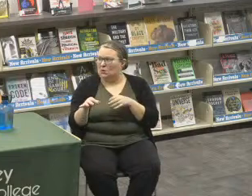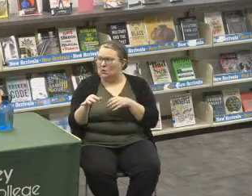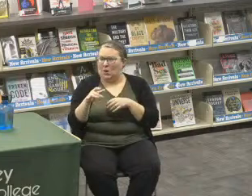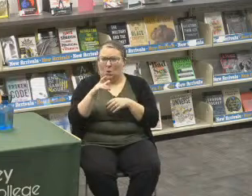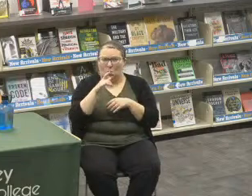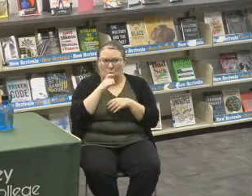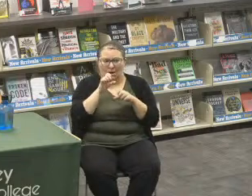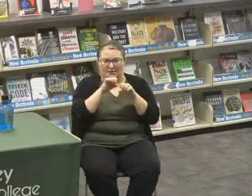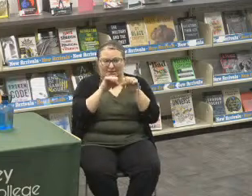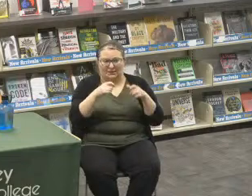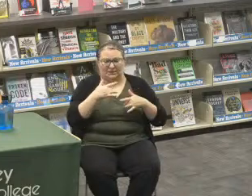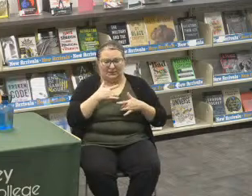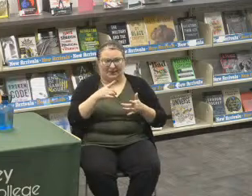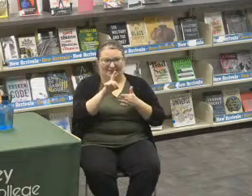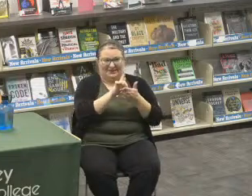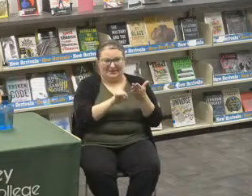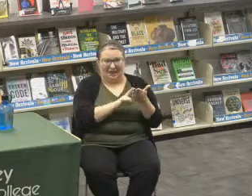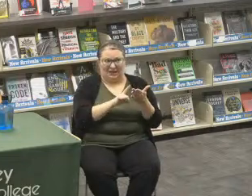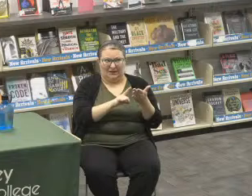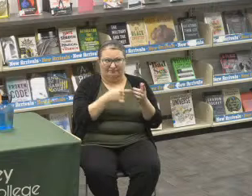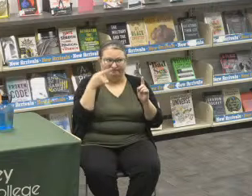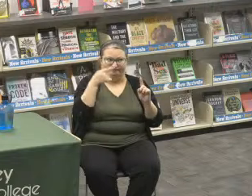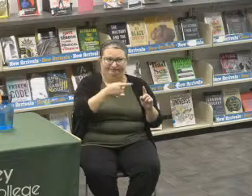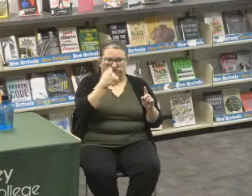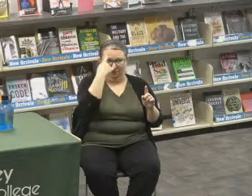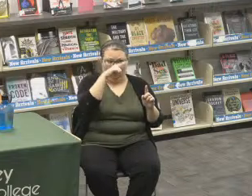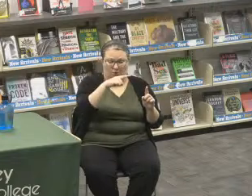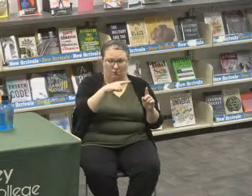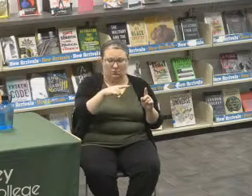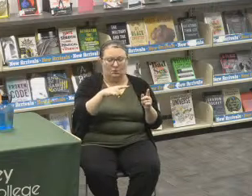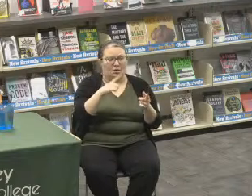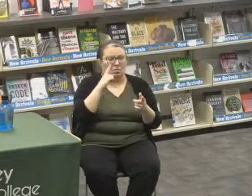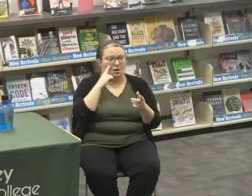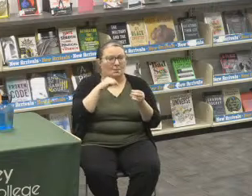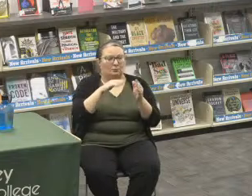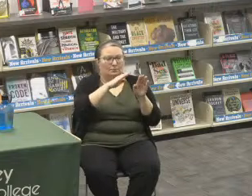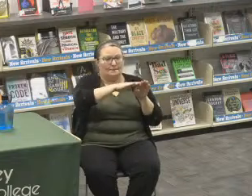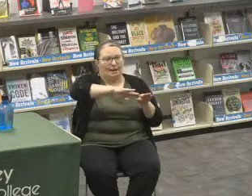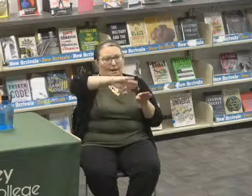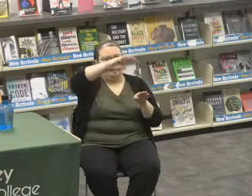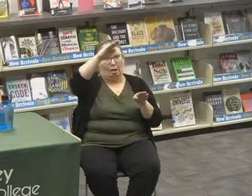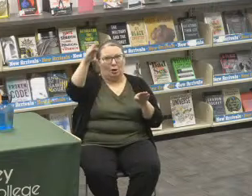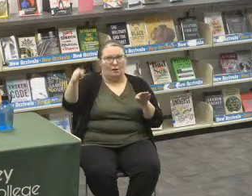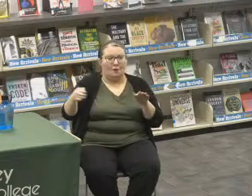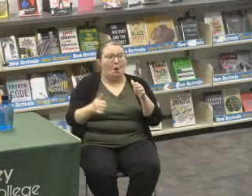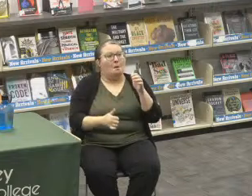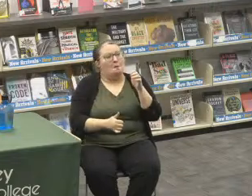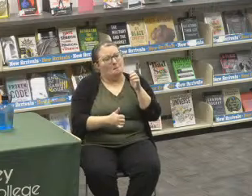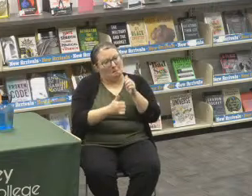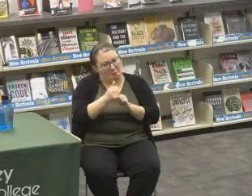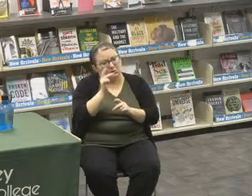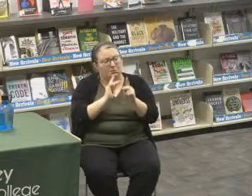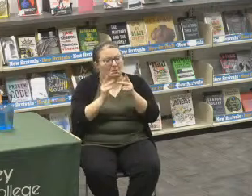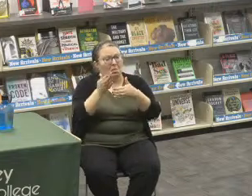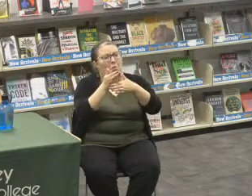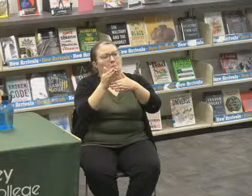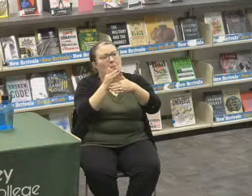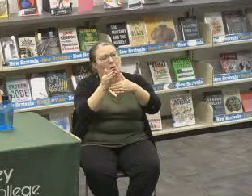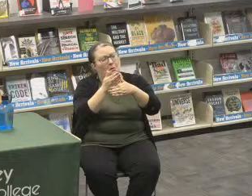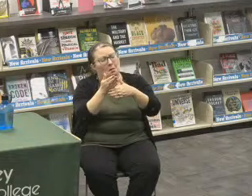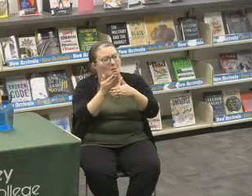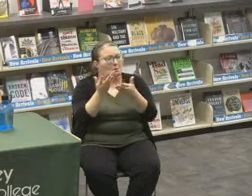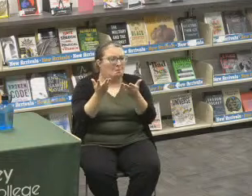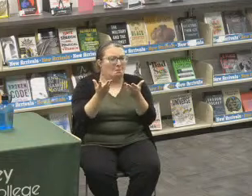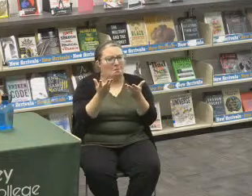systems generally designed for? It's kind of, if you think of like a bell curve, and like the majority kind of falls in the middle, whether it's